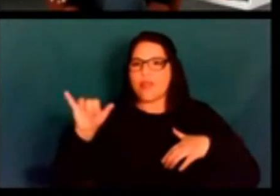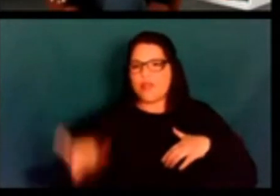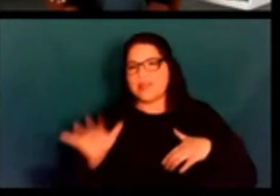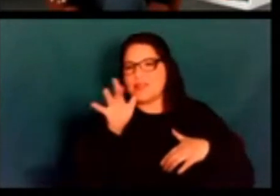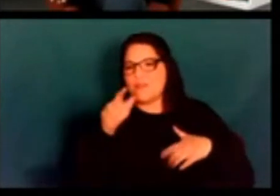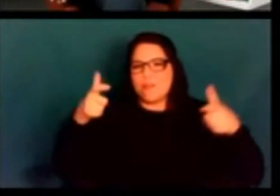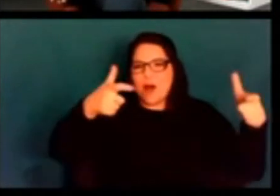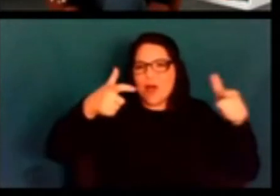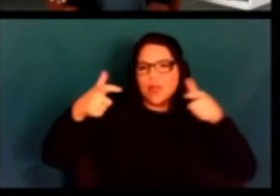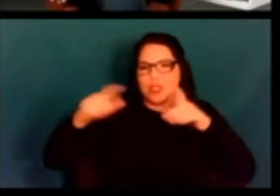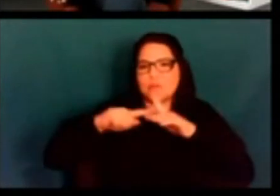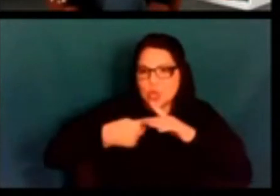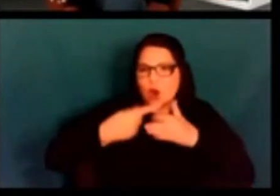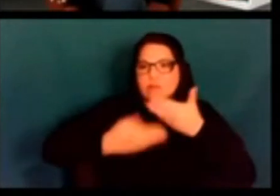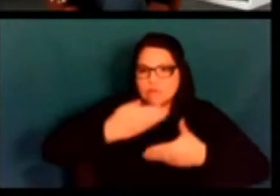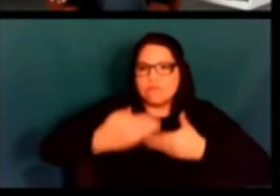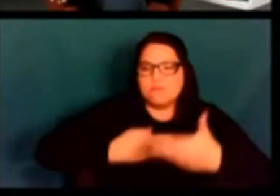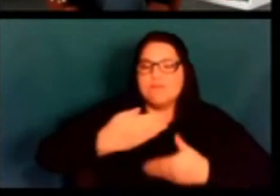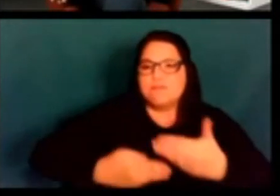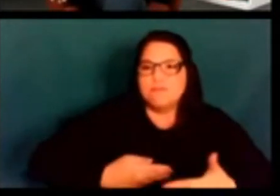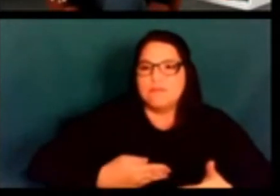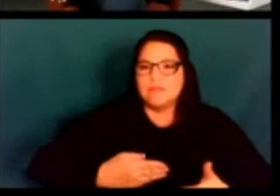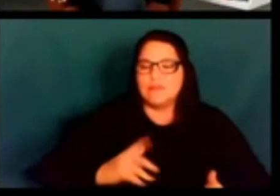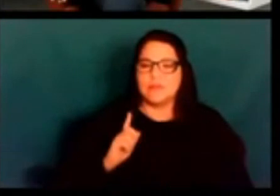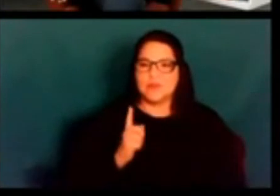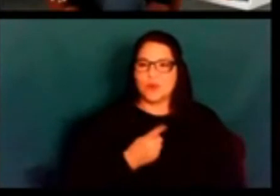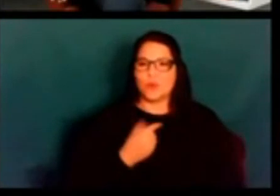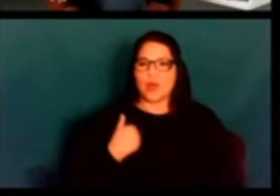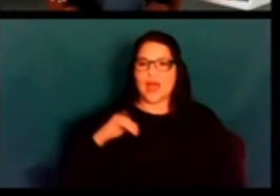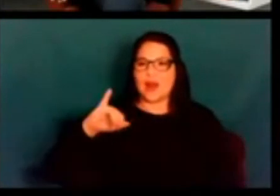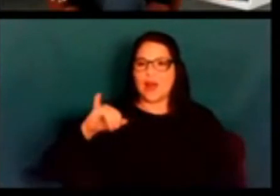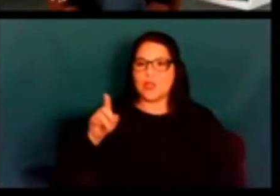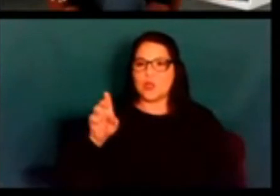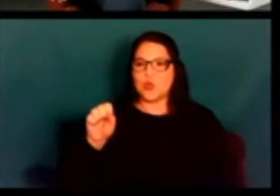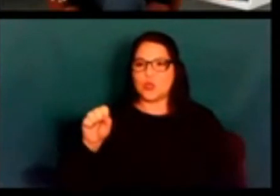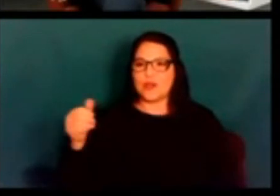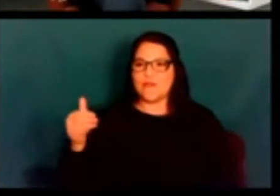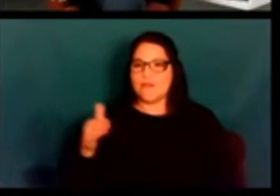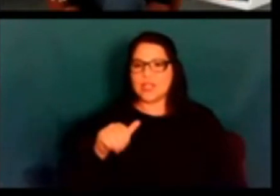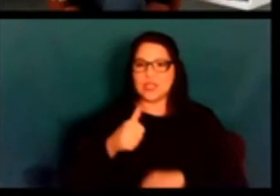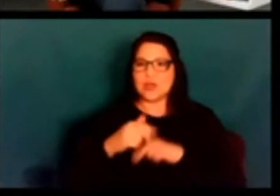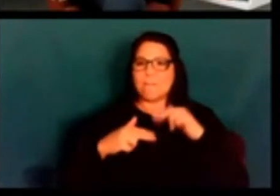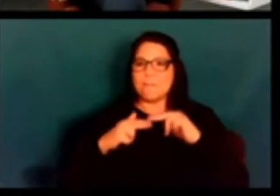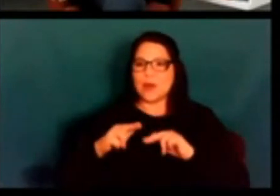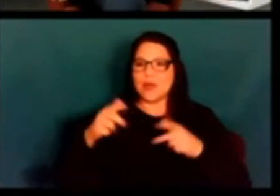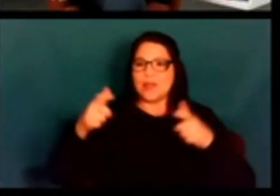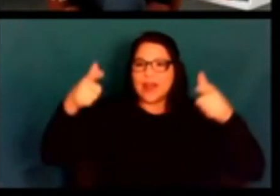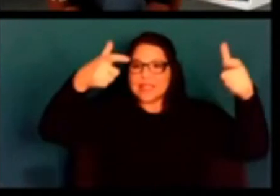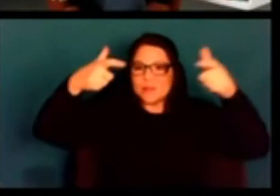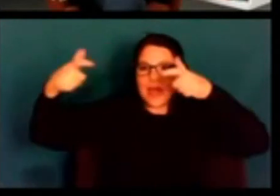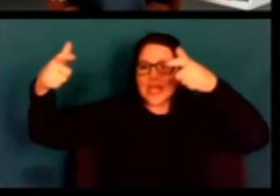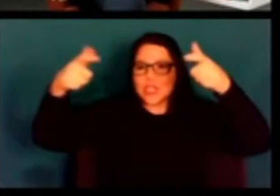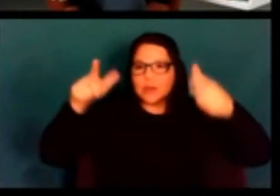the beginning of. We wanted to we got Jules Fisher to build a spaceship, Larry Legaspi to